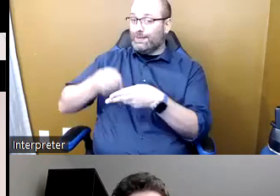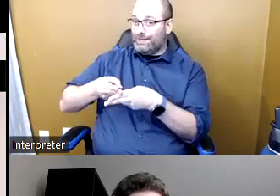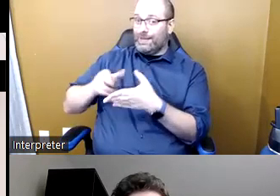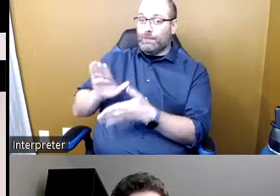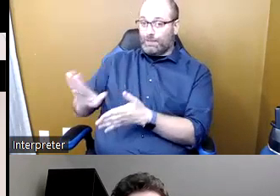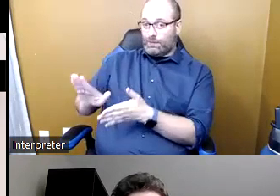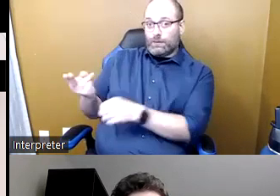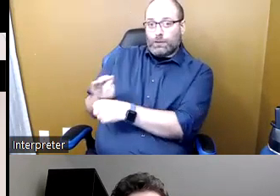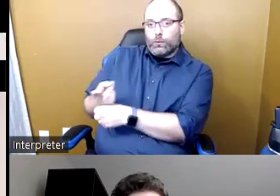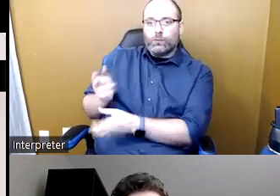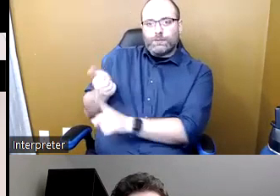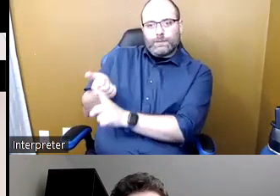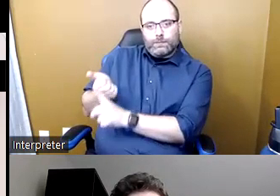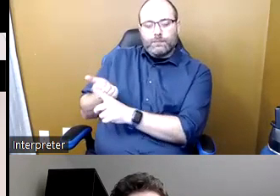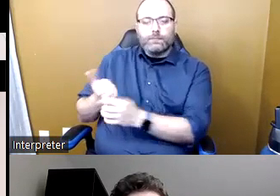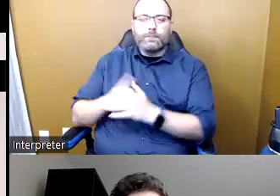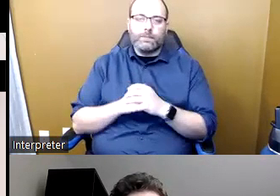they use, and